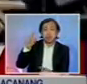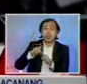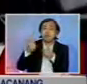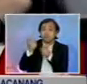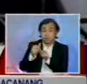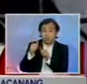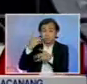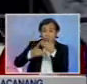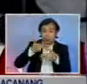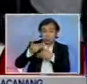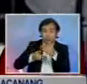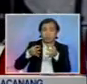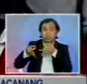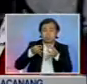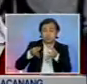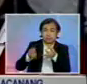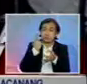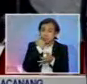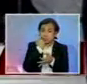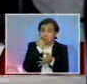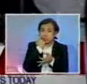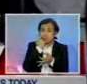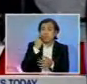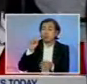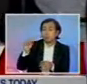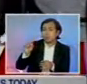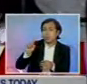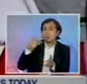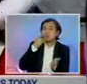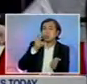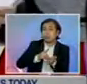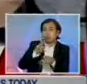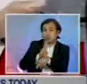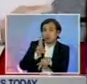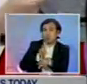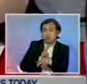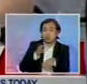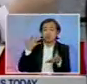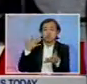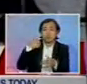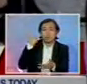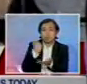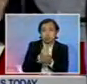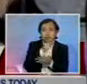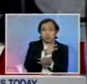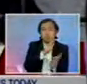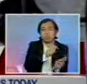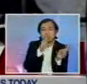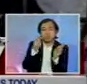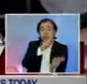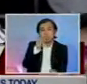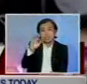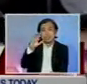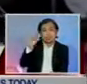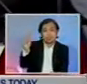procedure which you described a while ago, what was this, the document used in effecting registration in distress of transfer certificate of